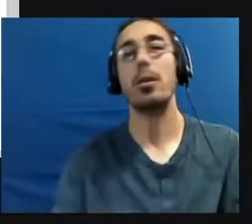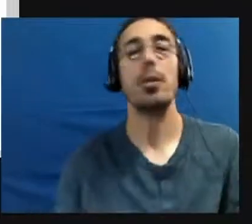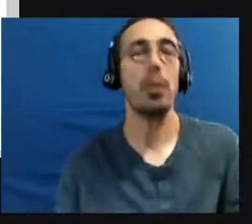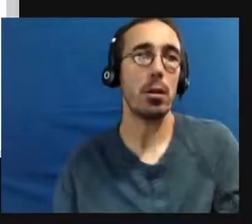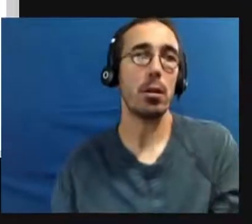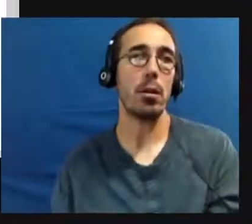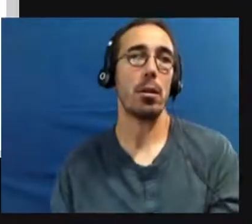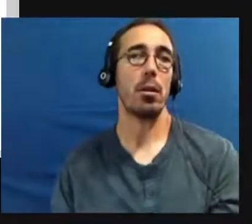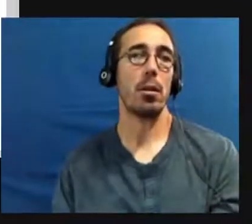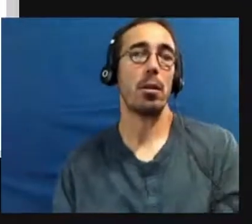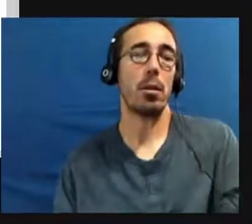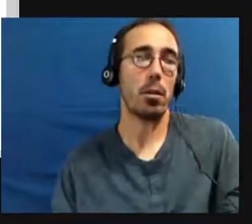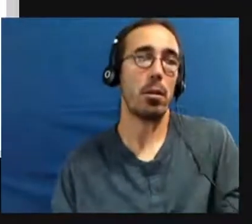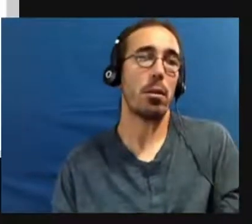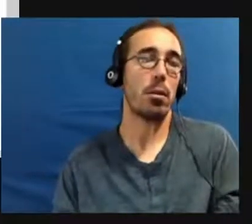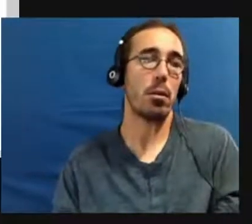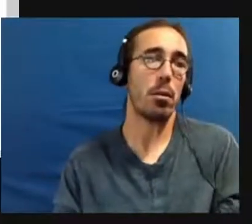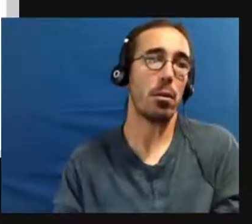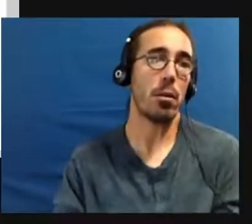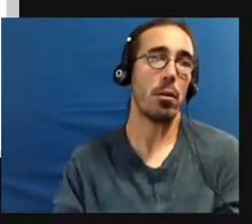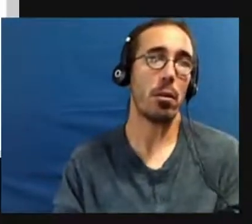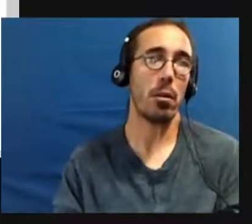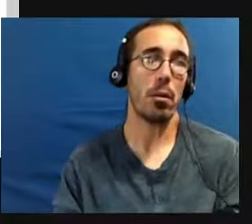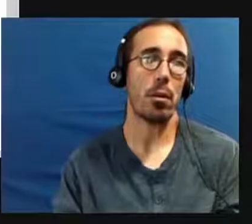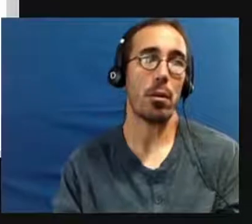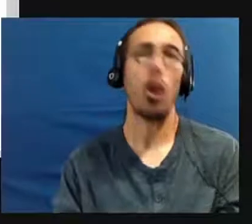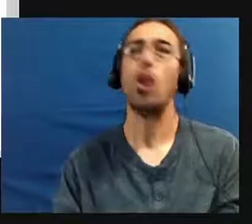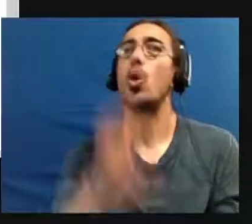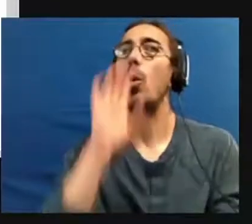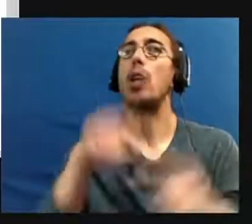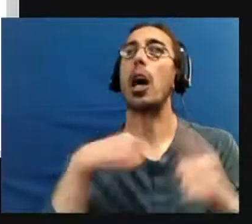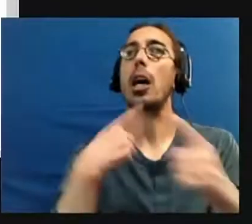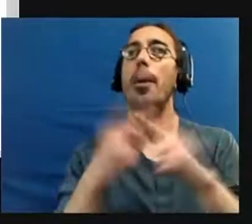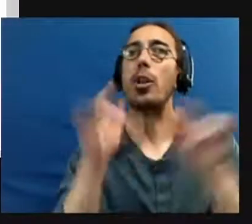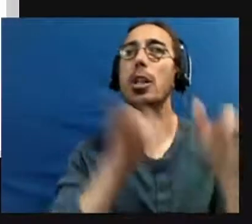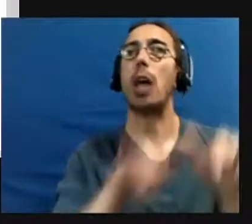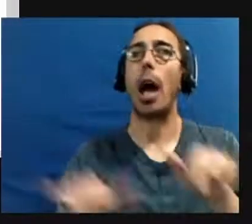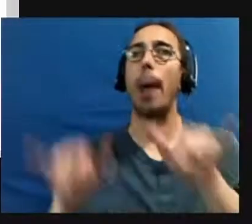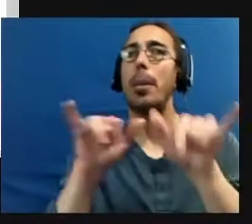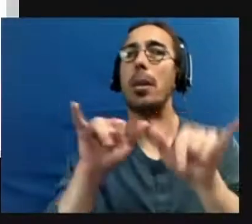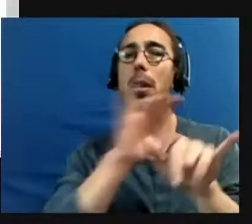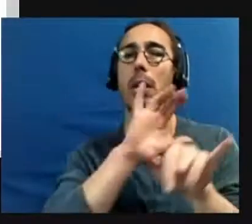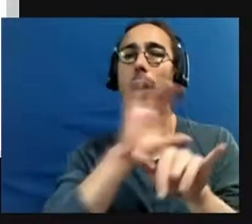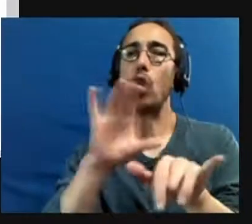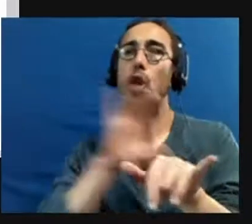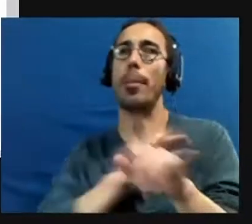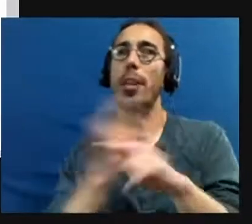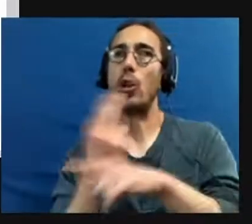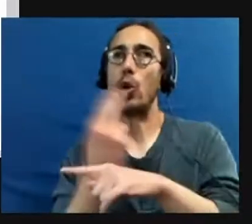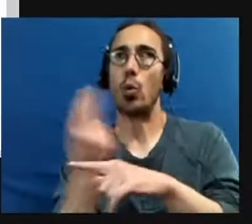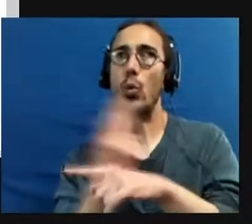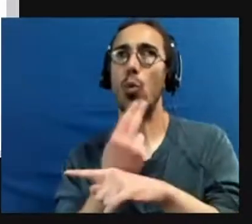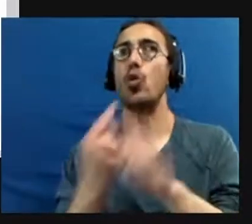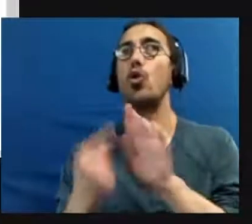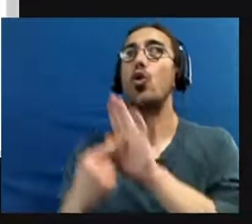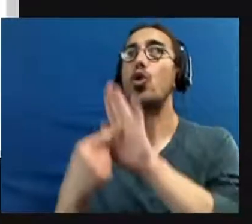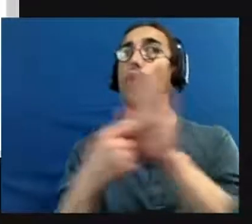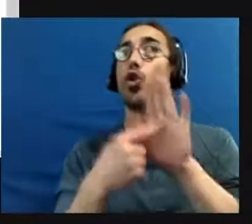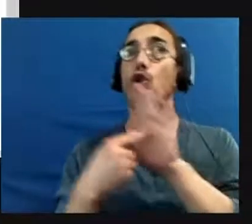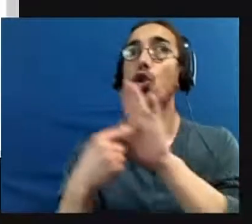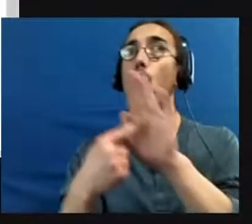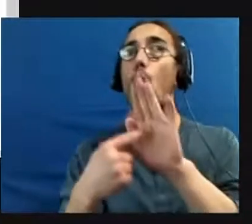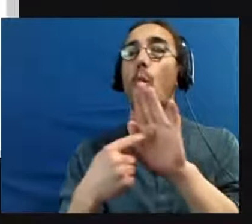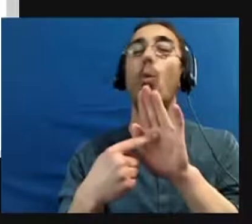So let's talk about the common archetypes that are usually used to show autistic